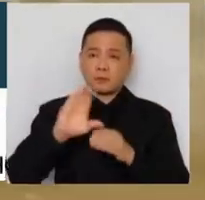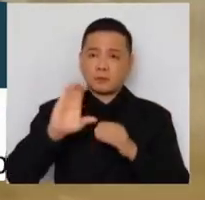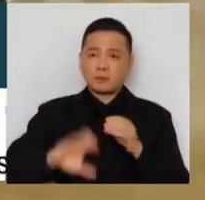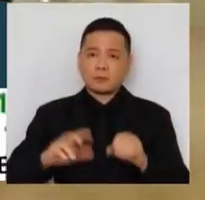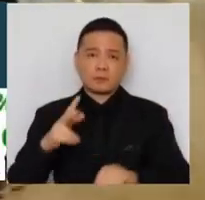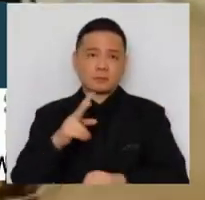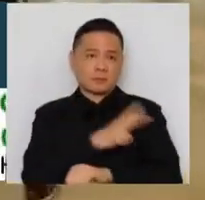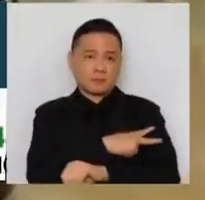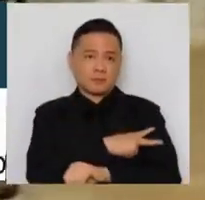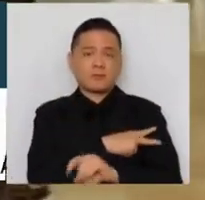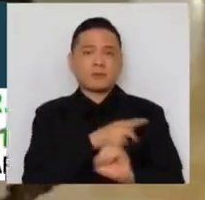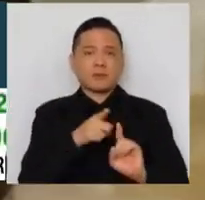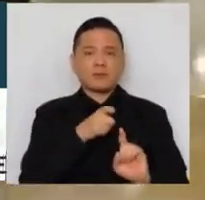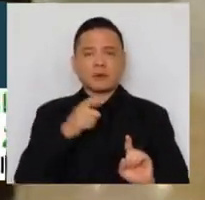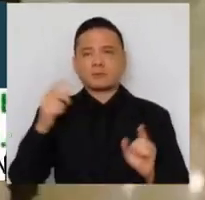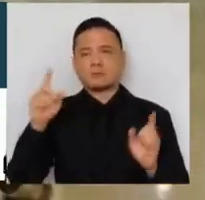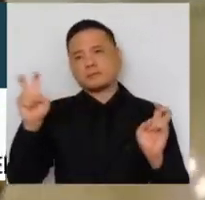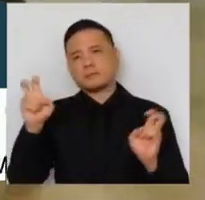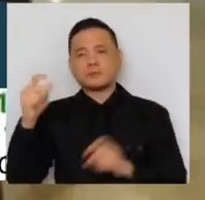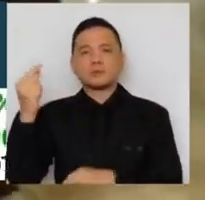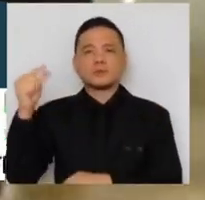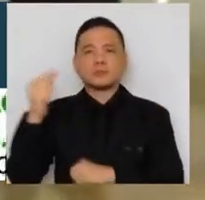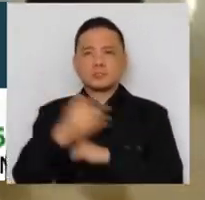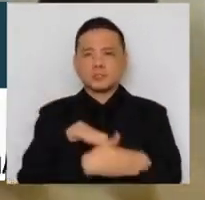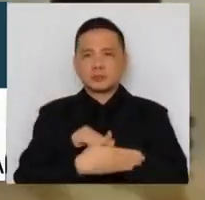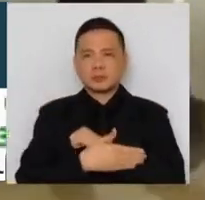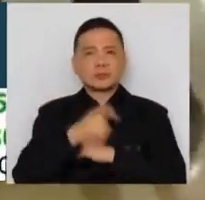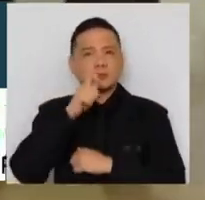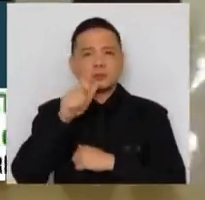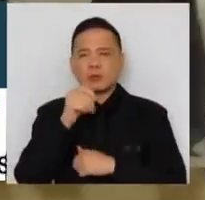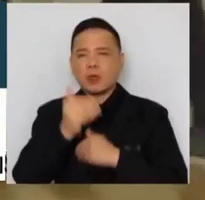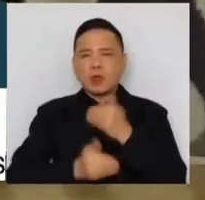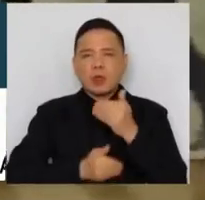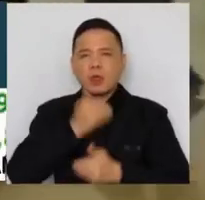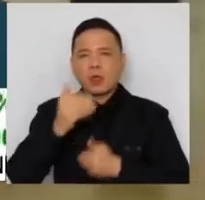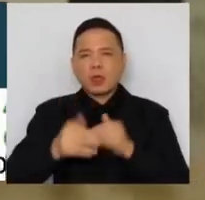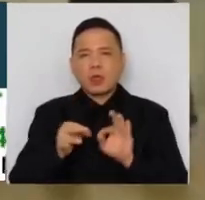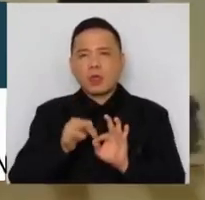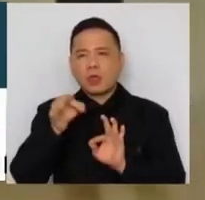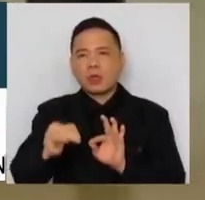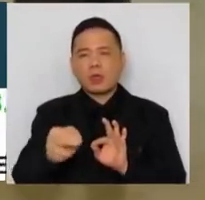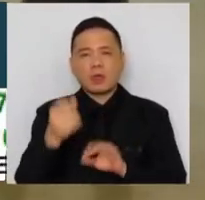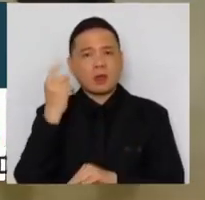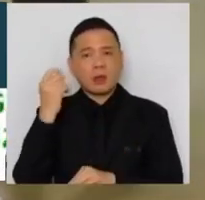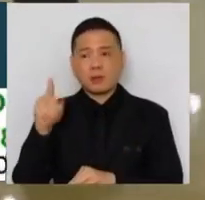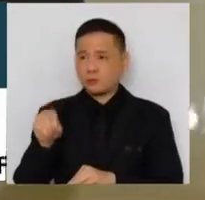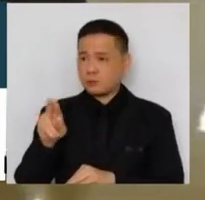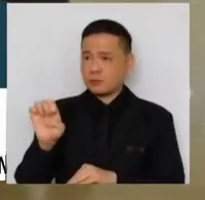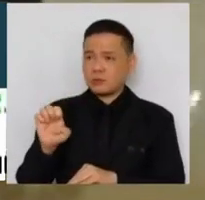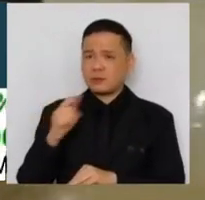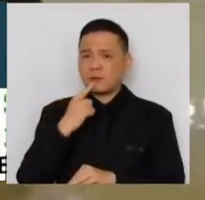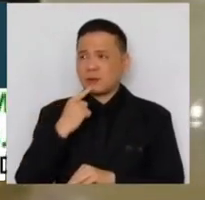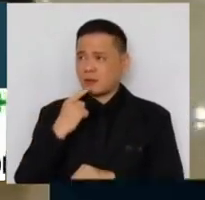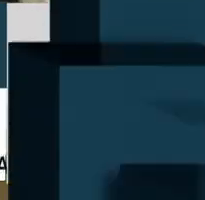no longer required to undergo such a procedure. But Duque says he wasn't consulted about the matter.